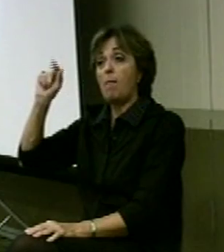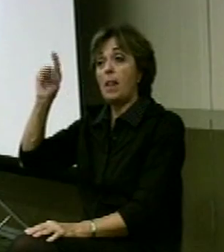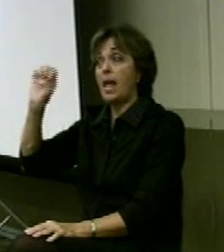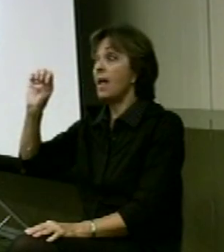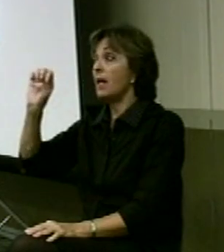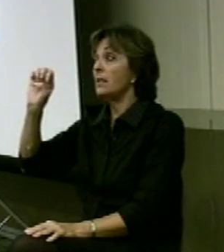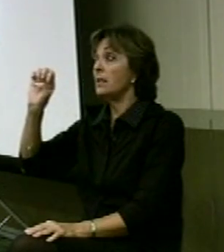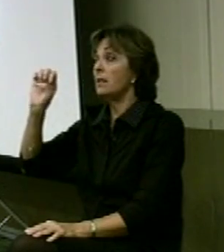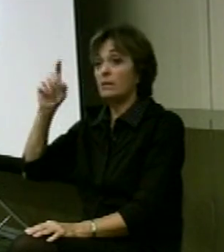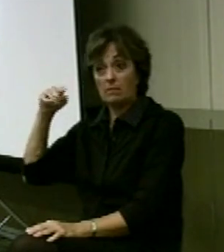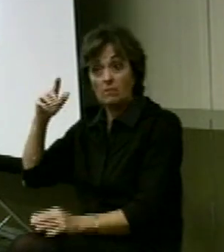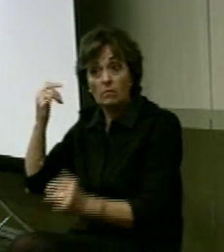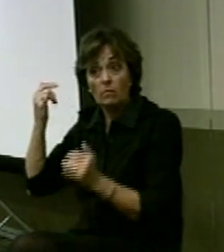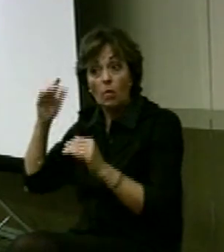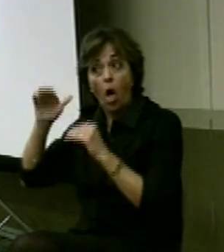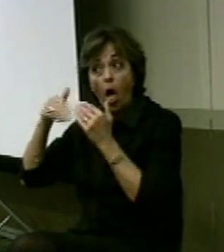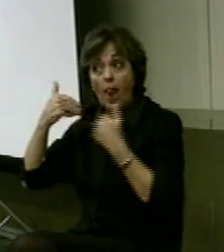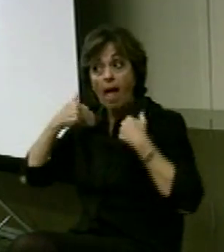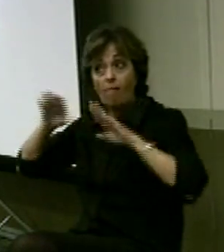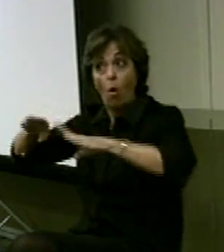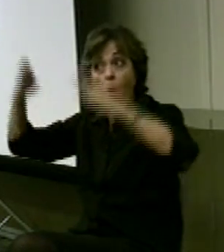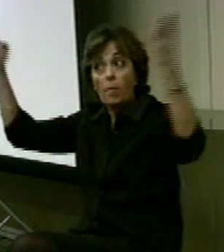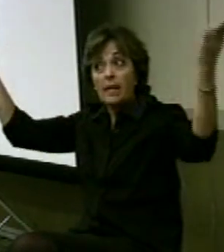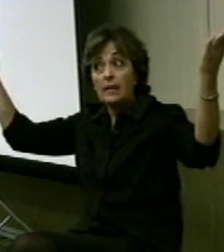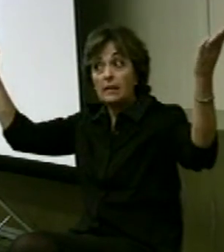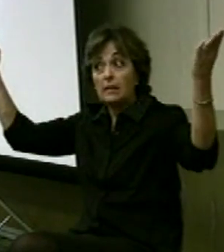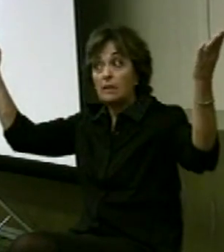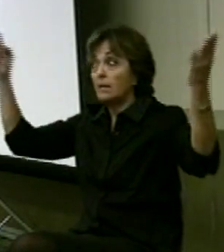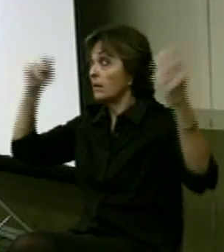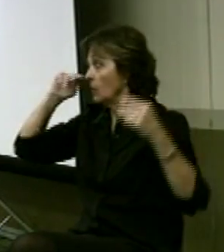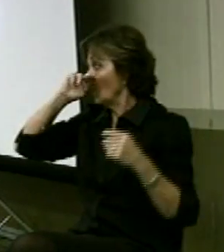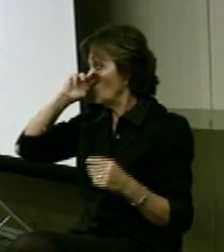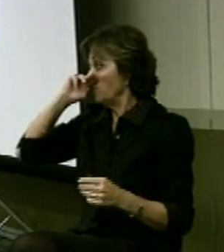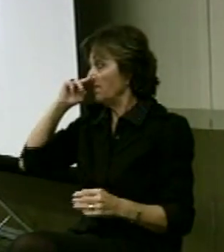And usually in here, Does everybody have it open?